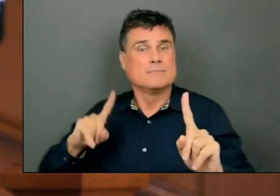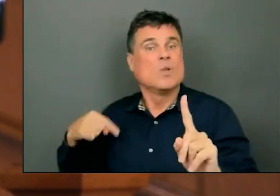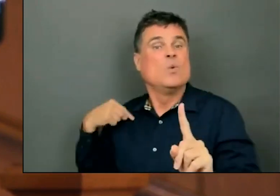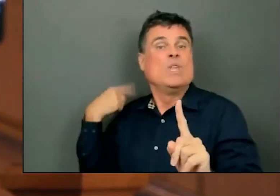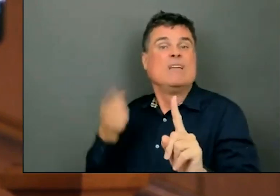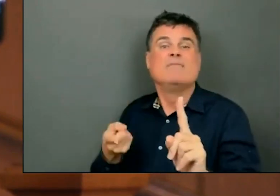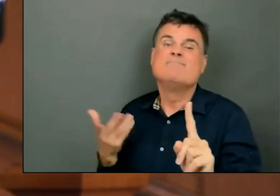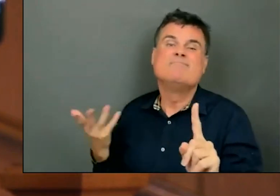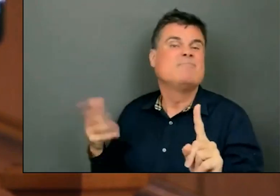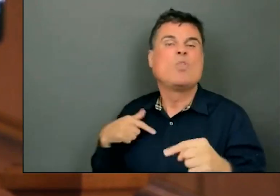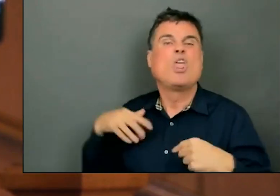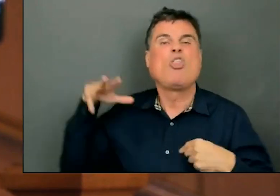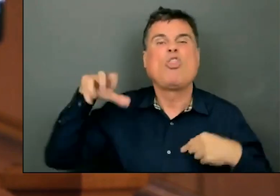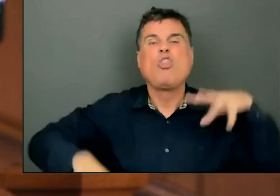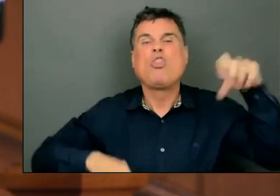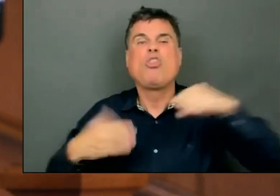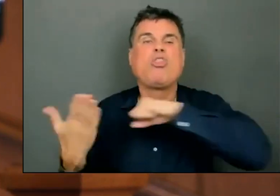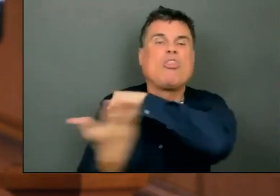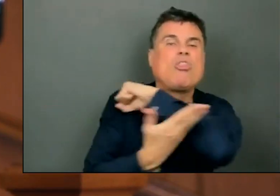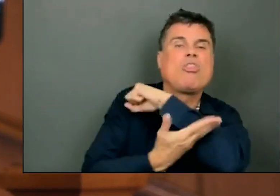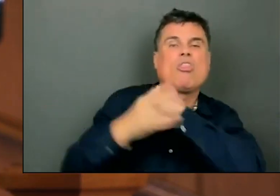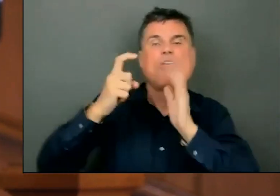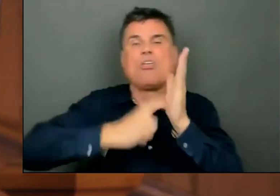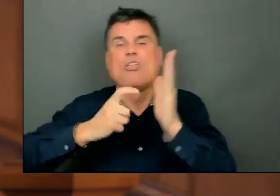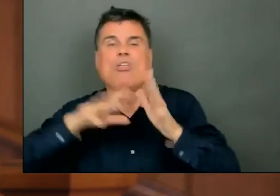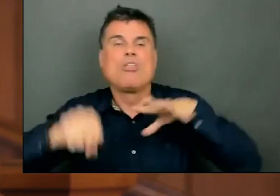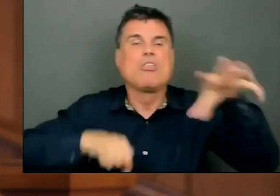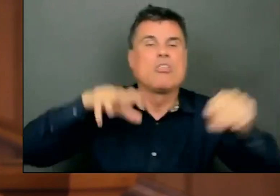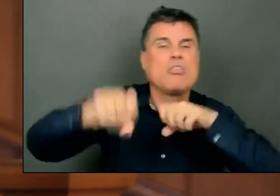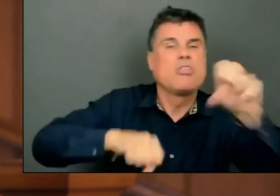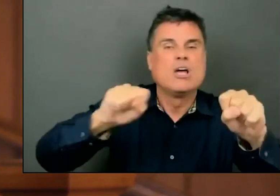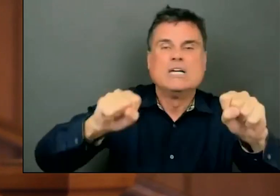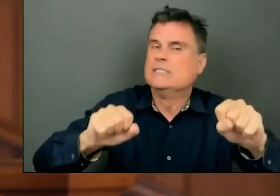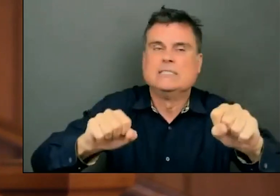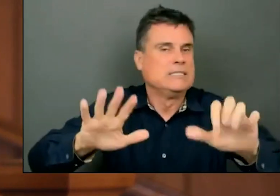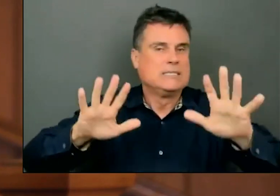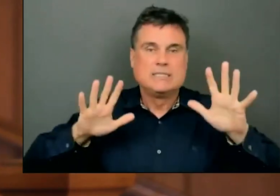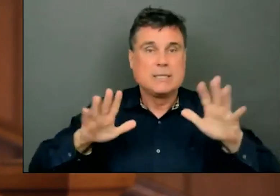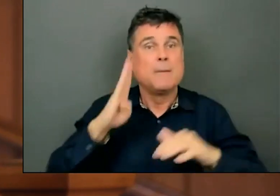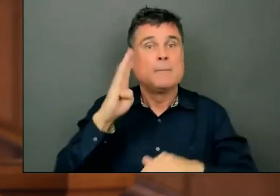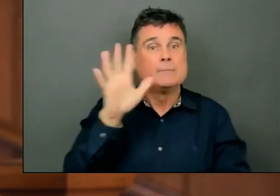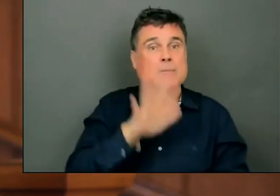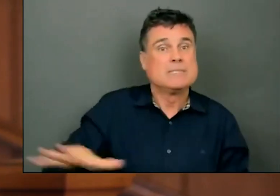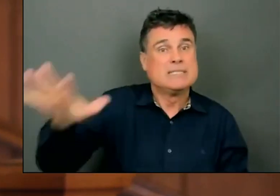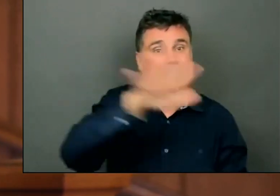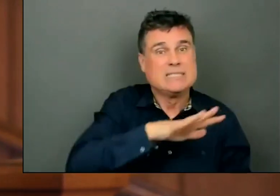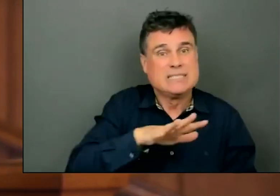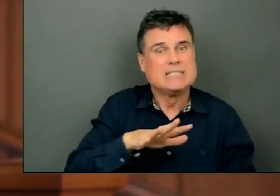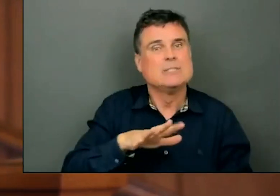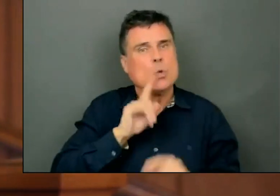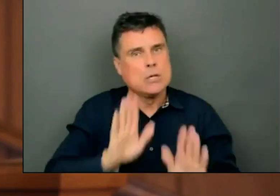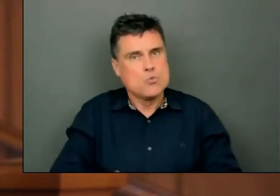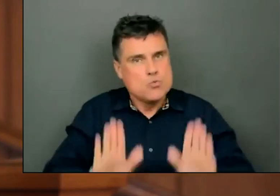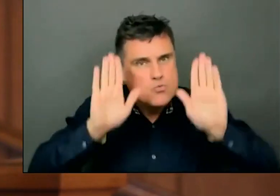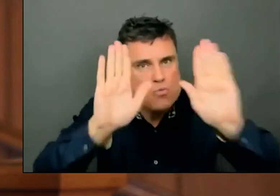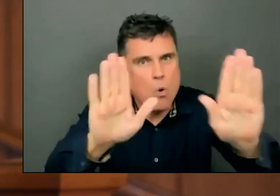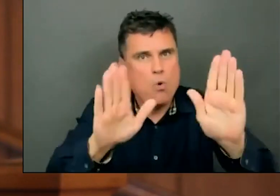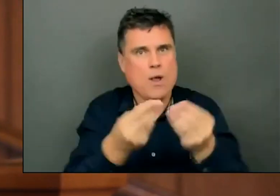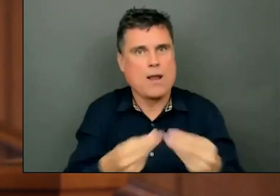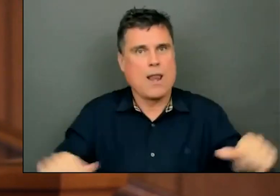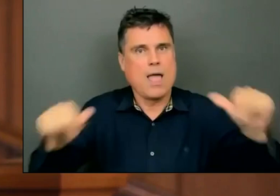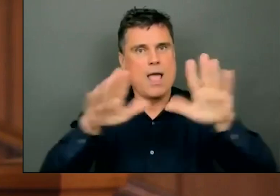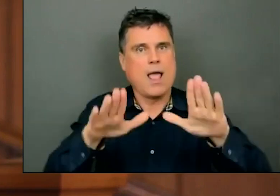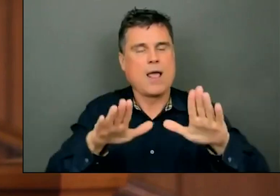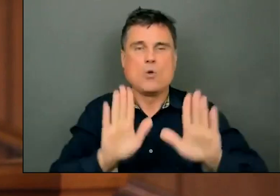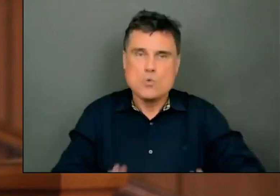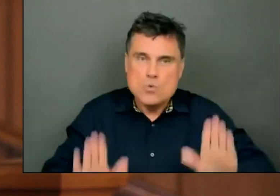I want to make sure Minister Osborne will be working collaboratively with other ministers, particularly the Minister of Forests, now a standalone